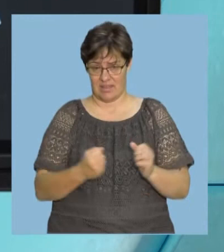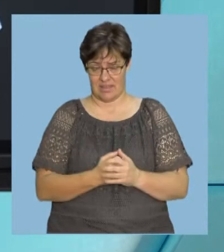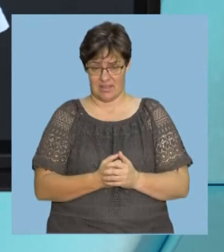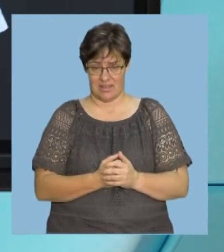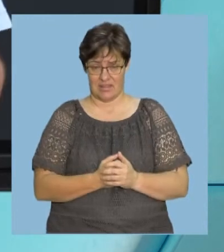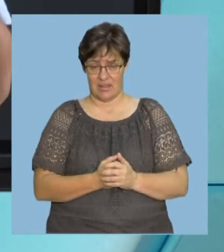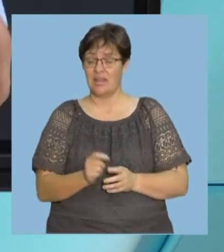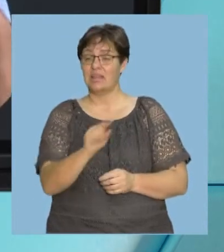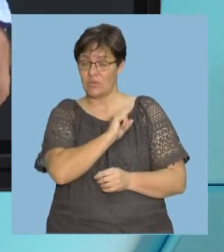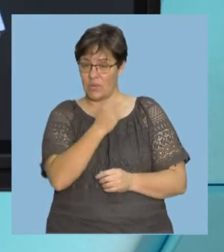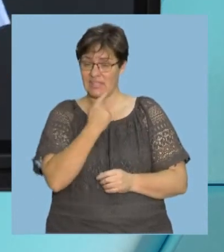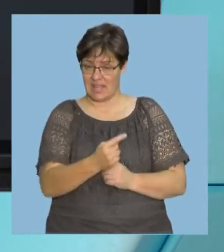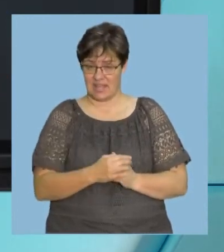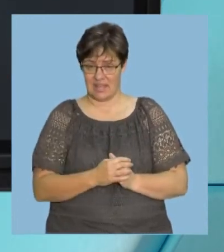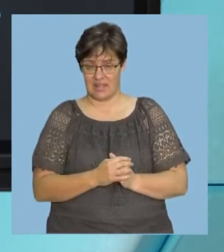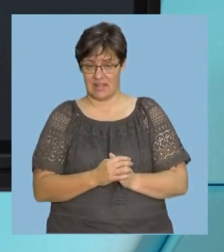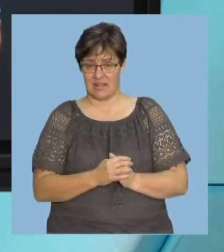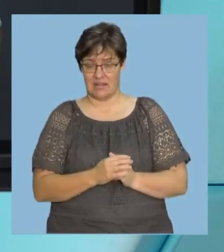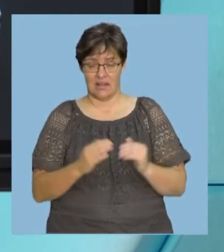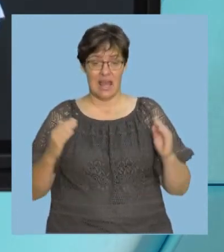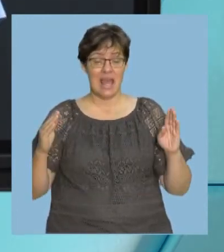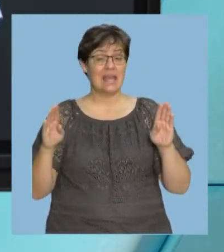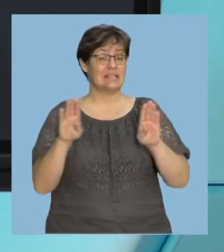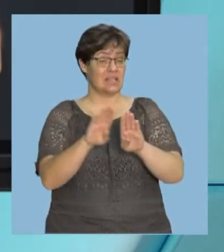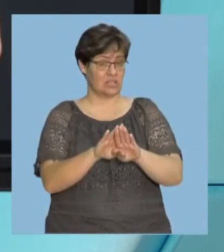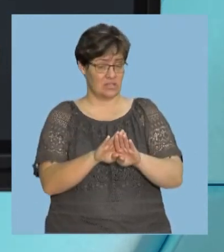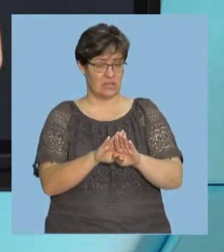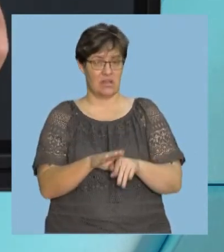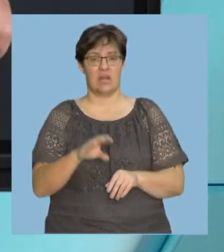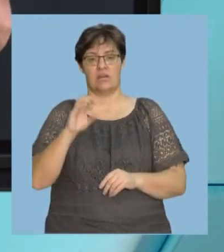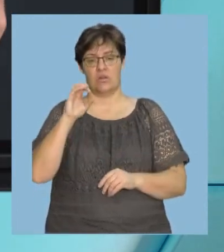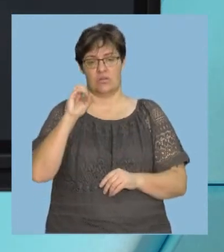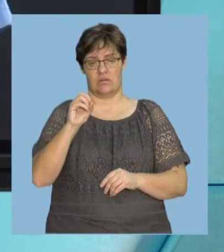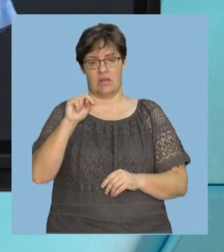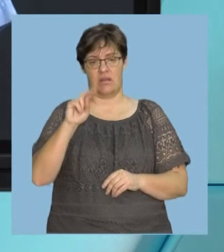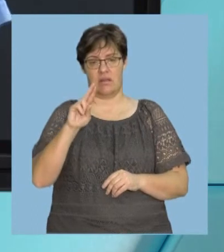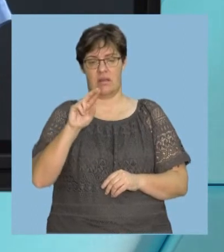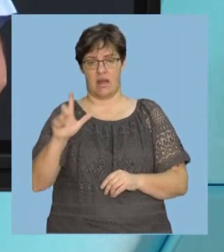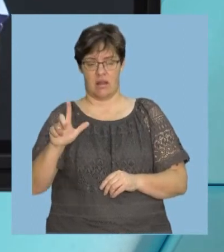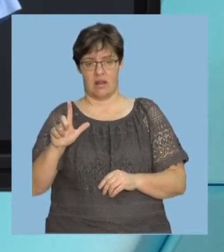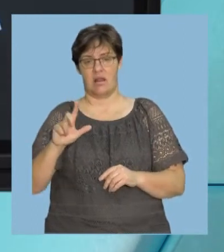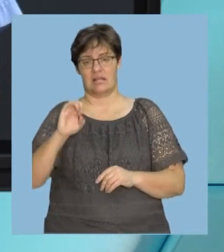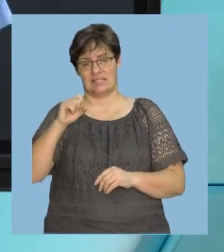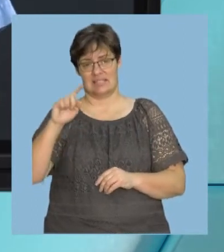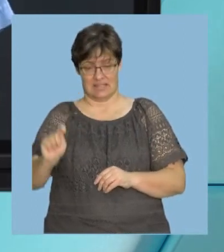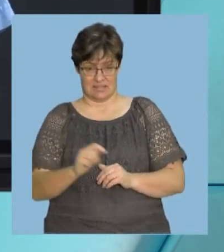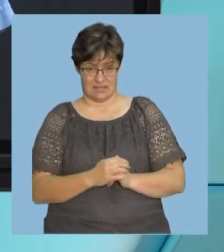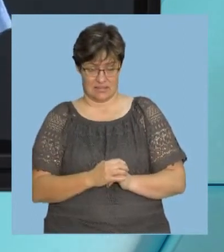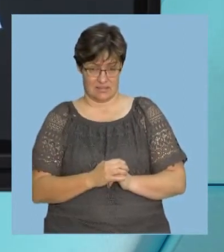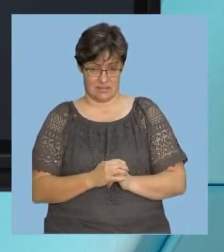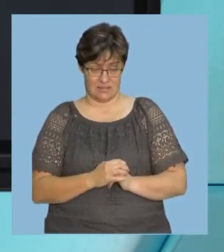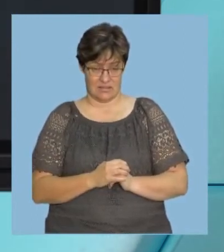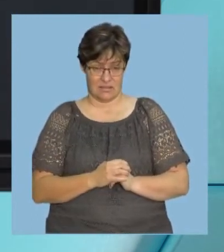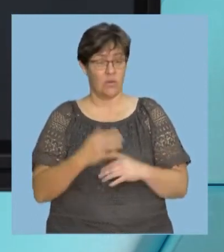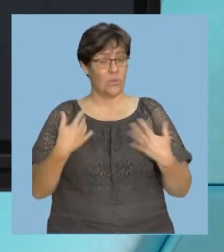other. And so we say that the intersection is a null set. It's an empty set.